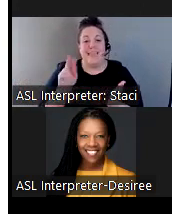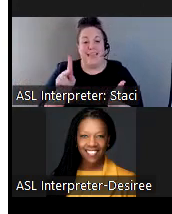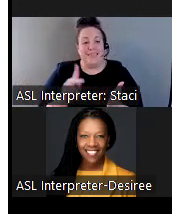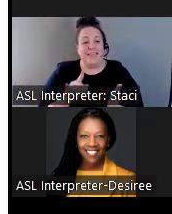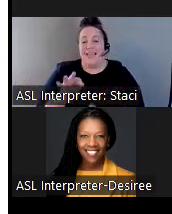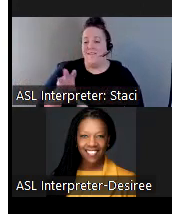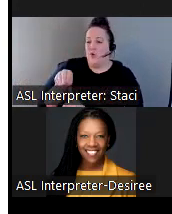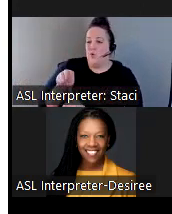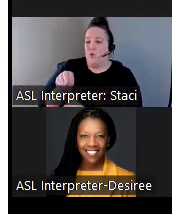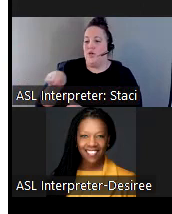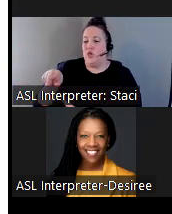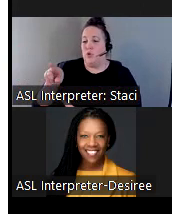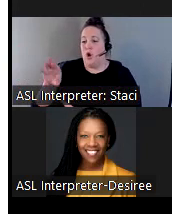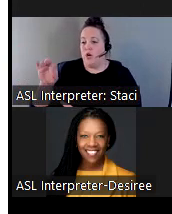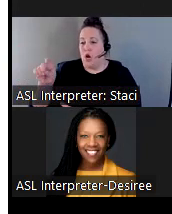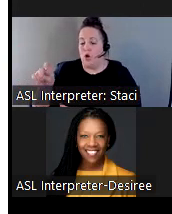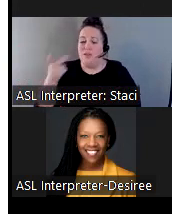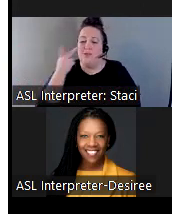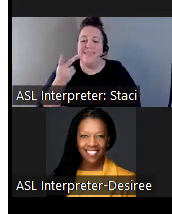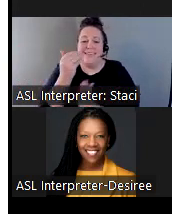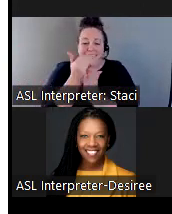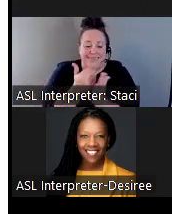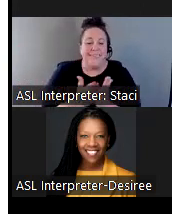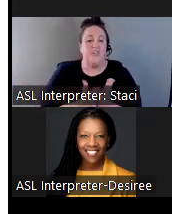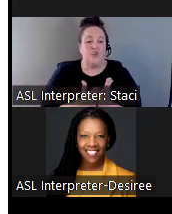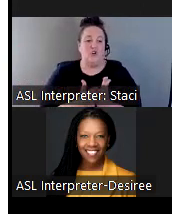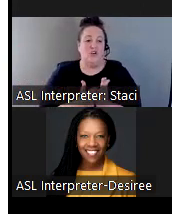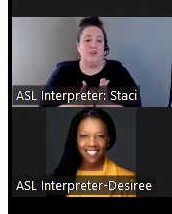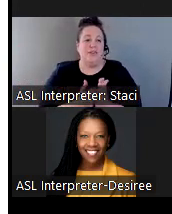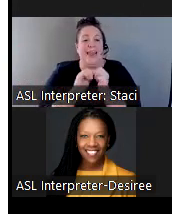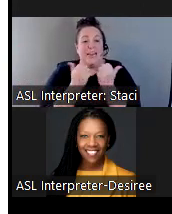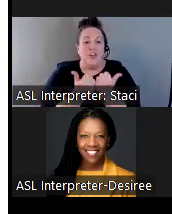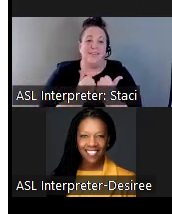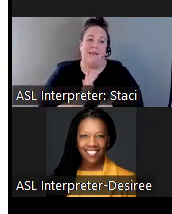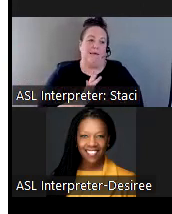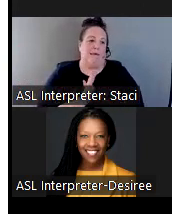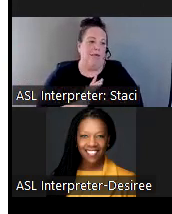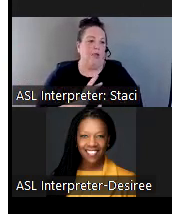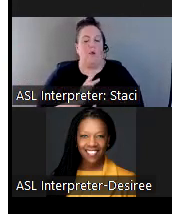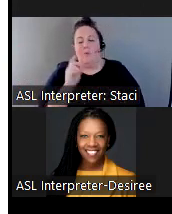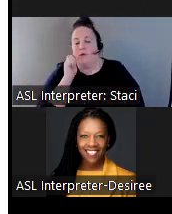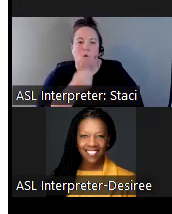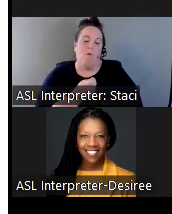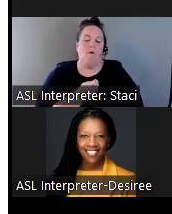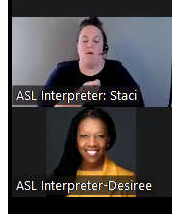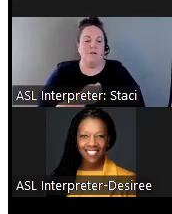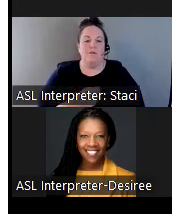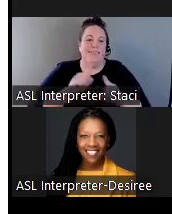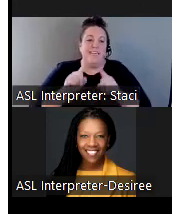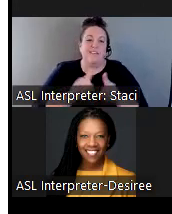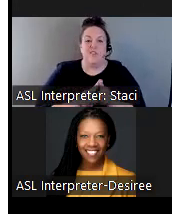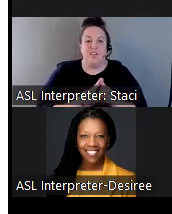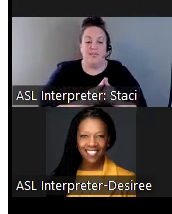see a definition of each of these programs that are available. Pretty cool. And they all provide different aspects